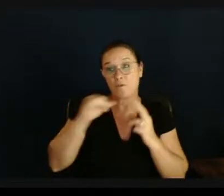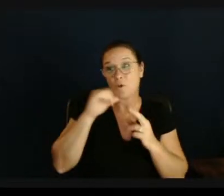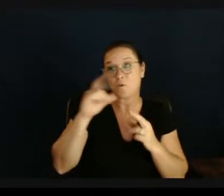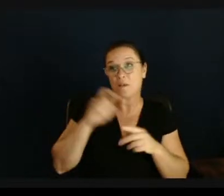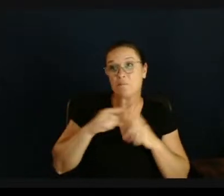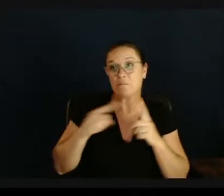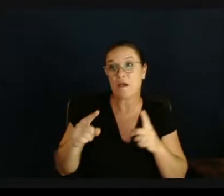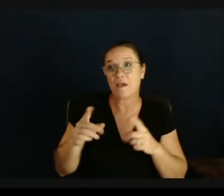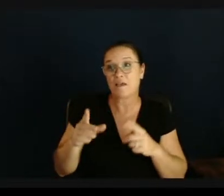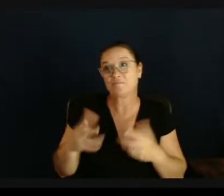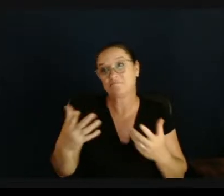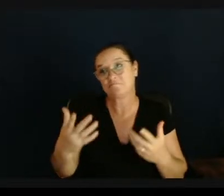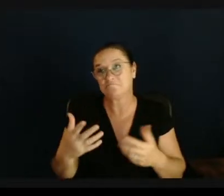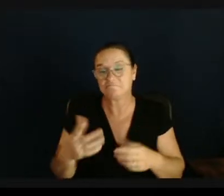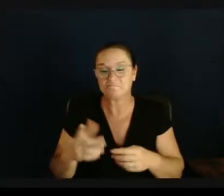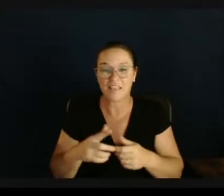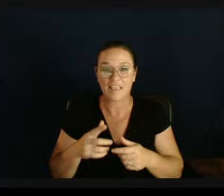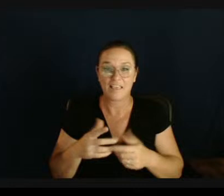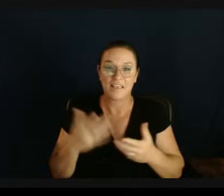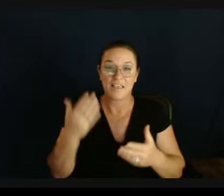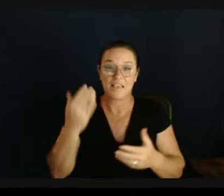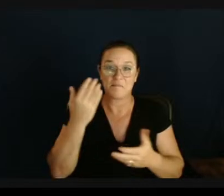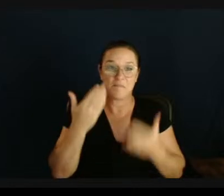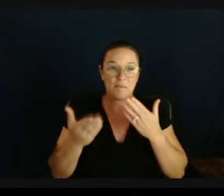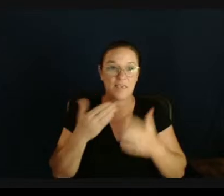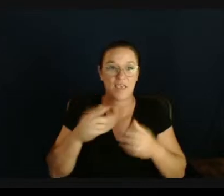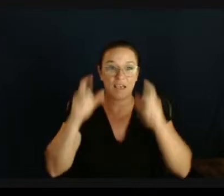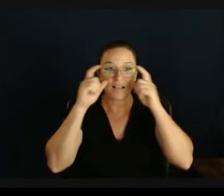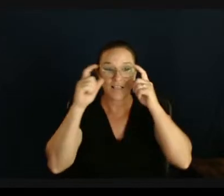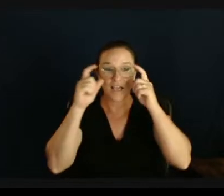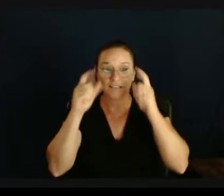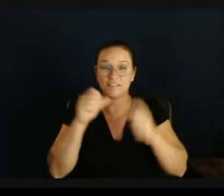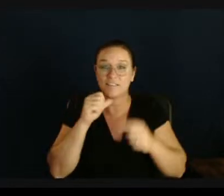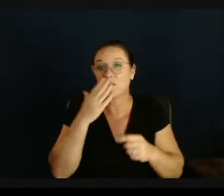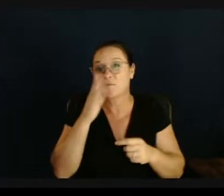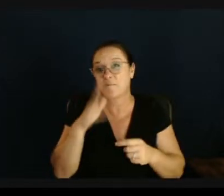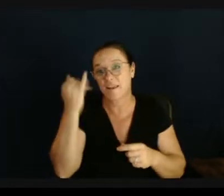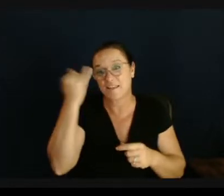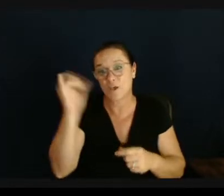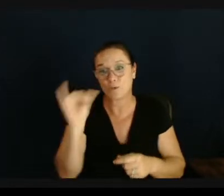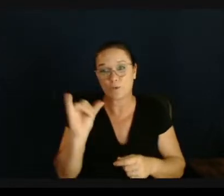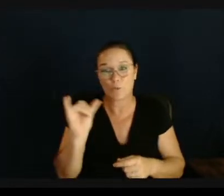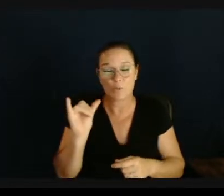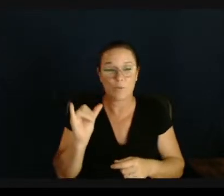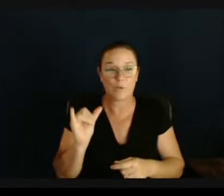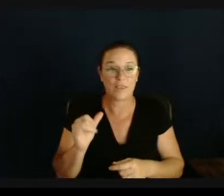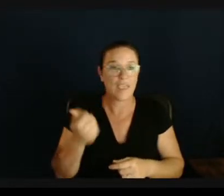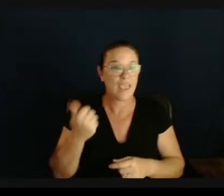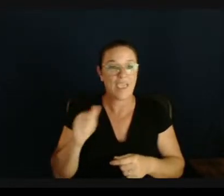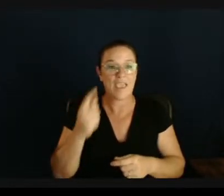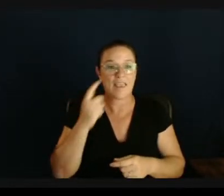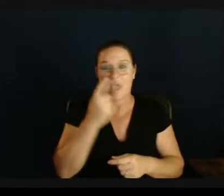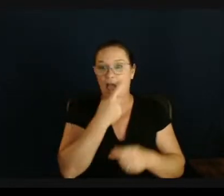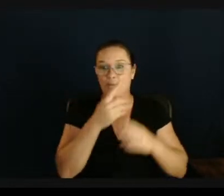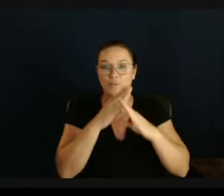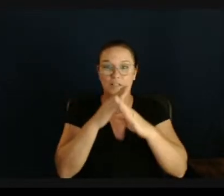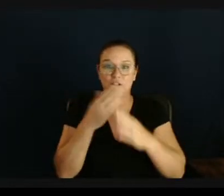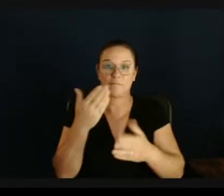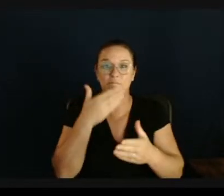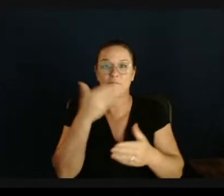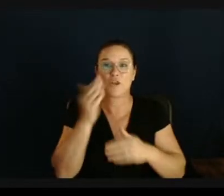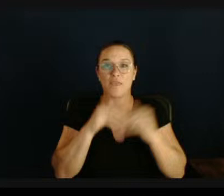we'll tell you why. I don't think glasses are a bad idea either. That was actually, something, because any eye protection is probably better than